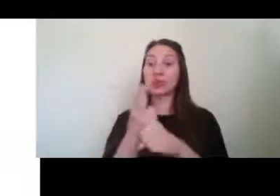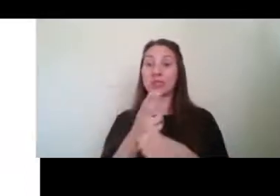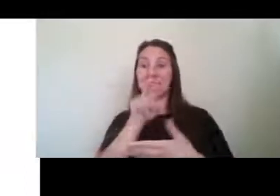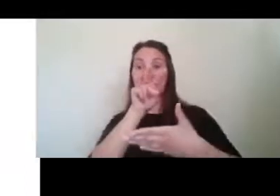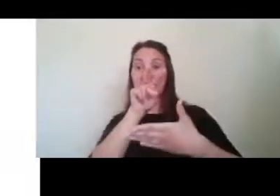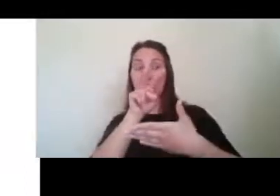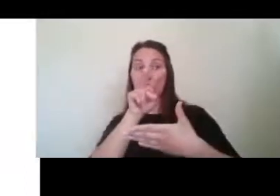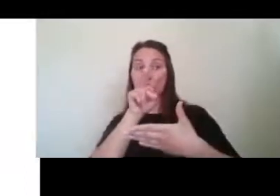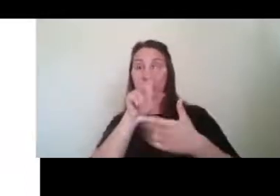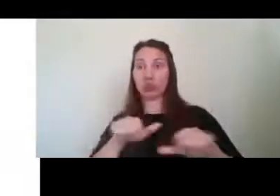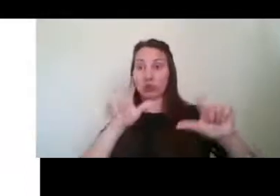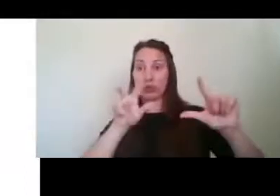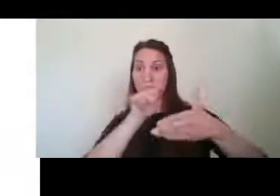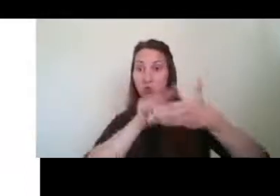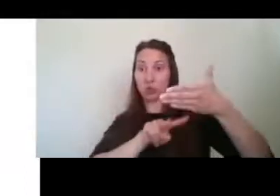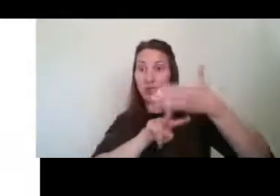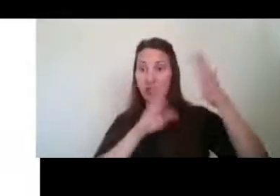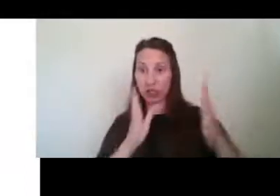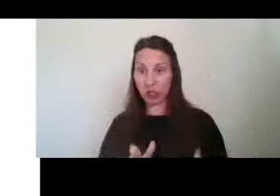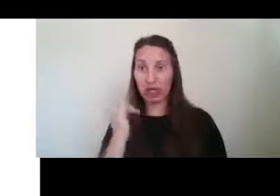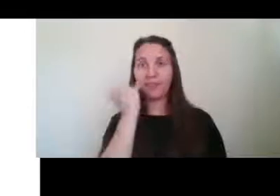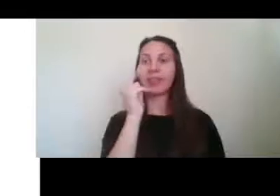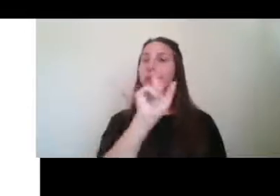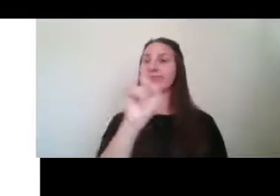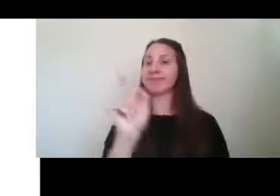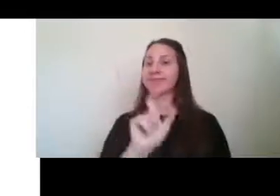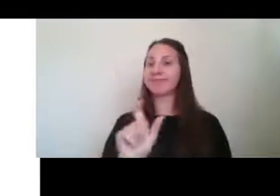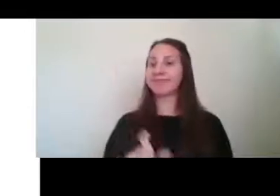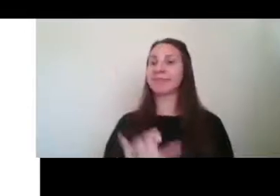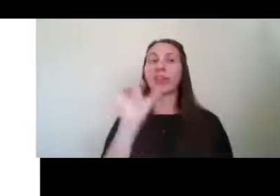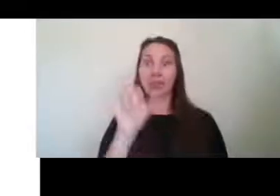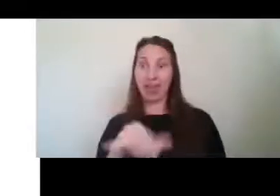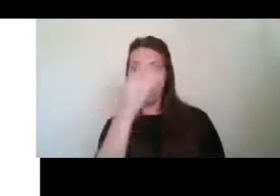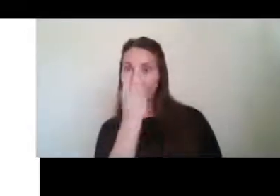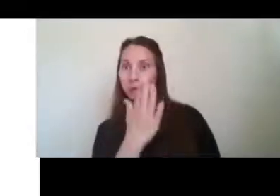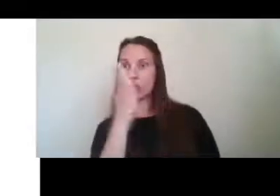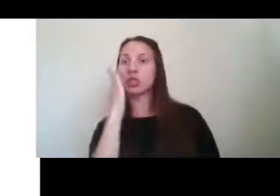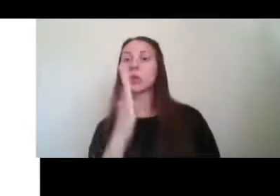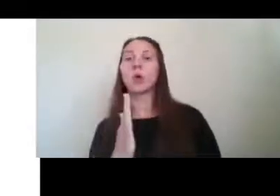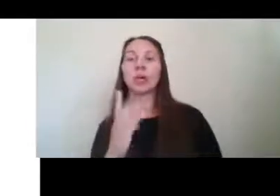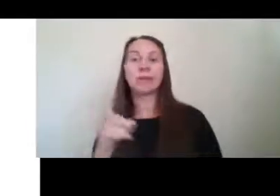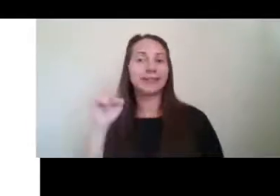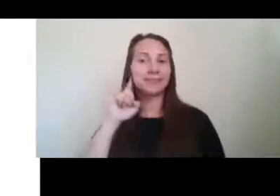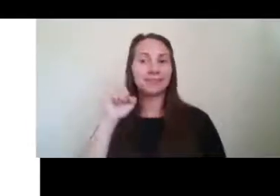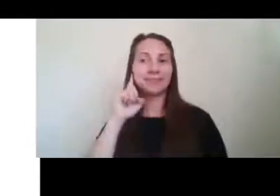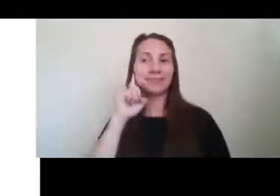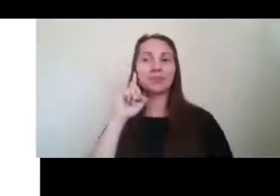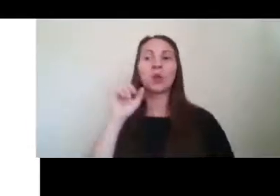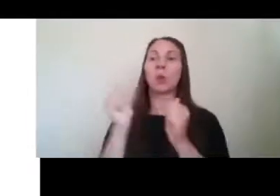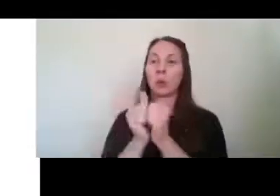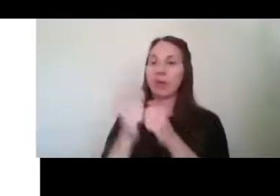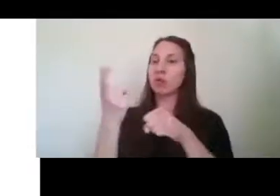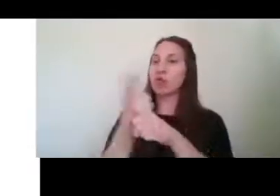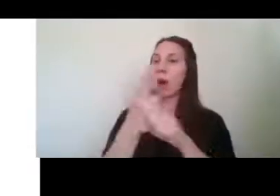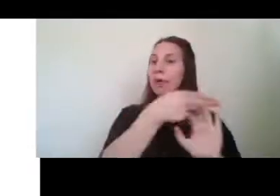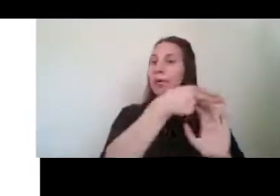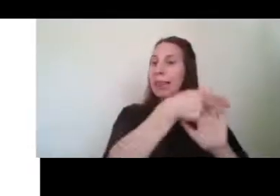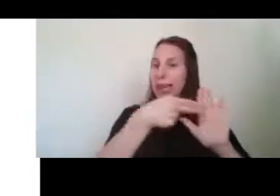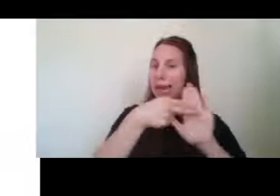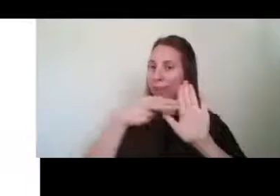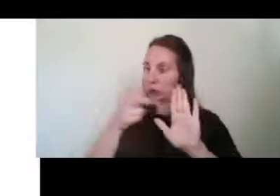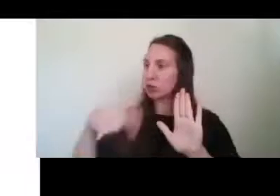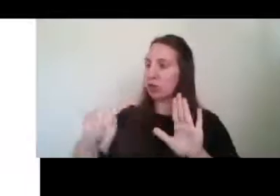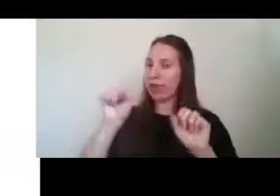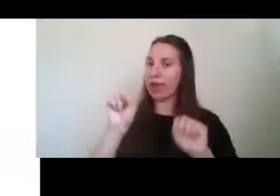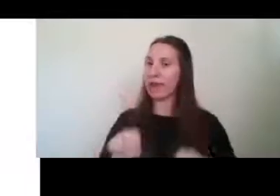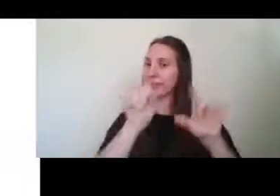cruises through a form with their tab key, that information will be read back to them with the proper label so they can insert their information. And